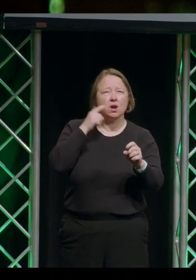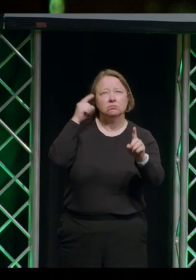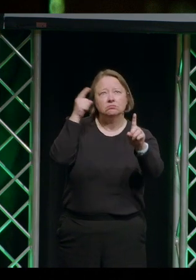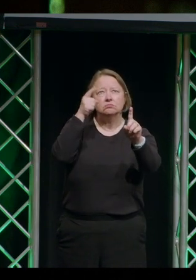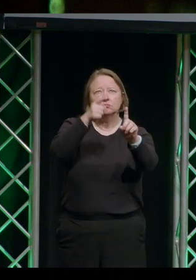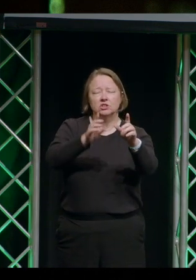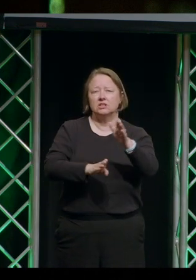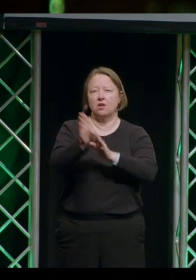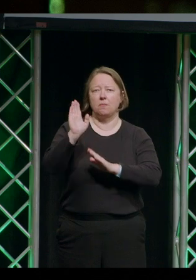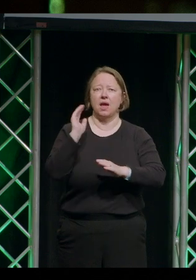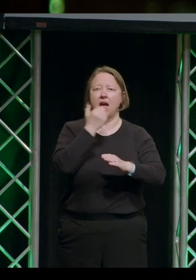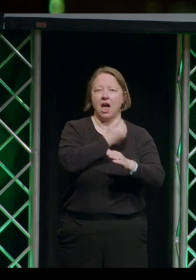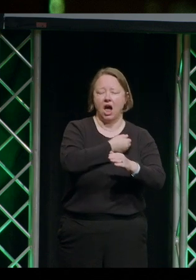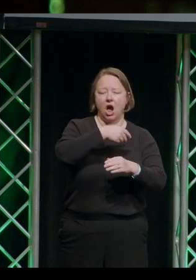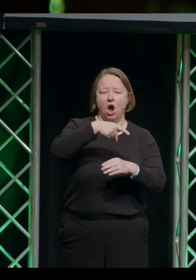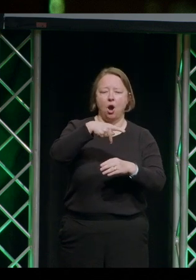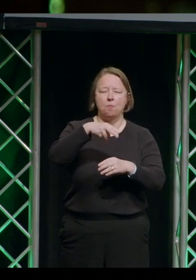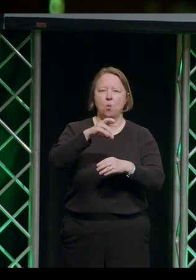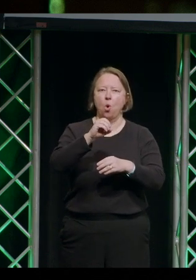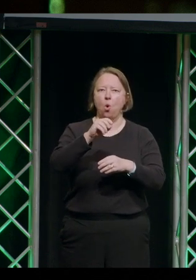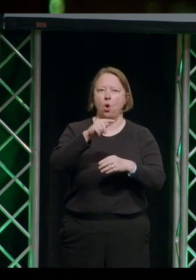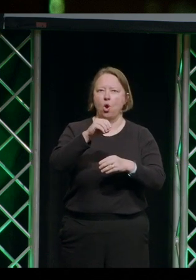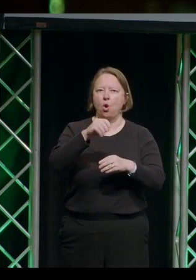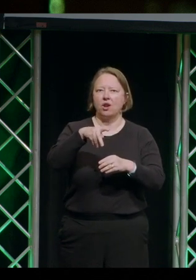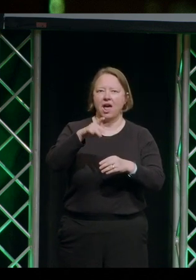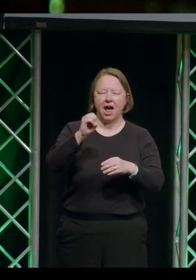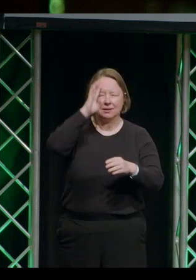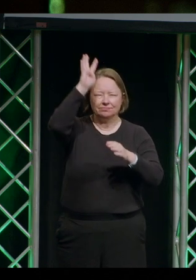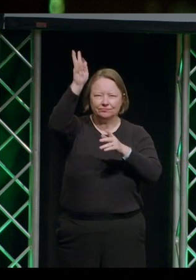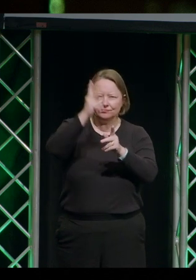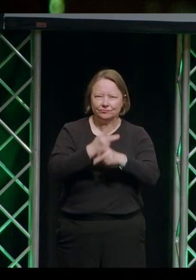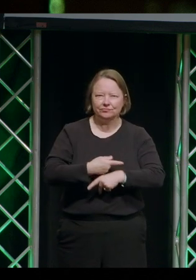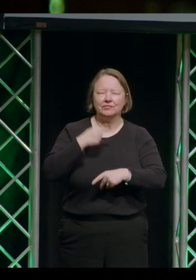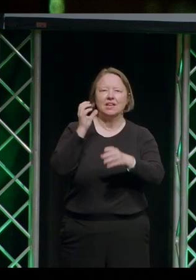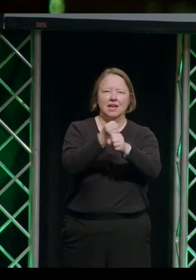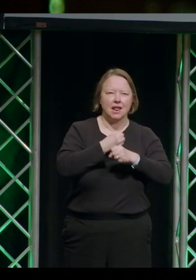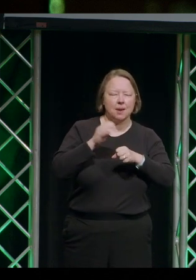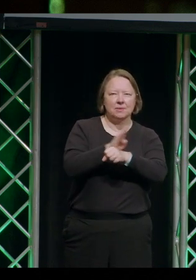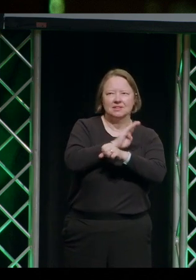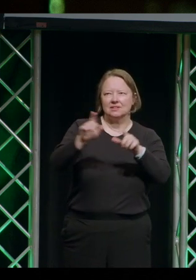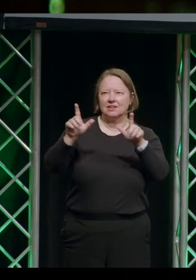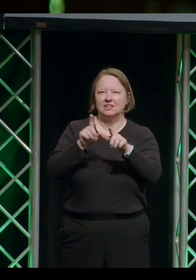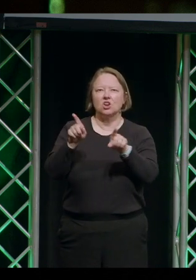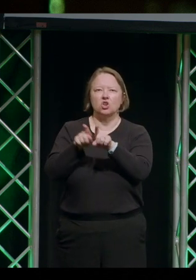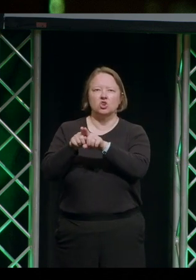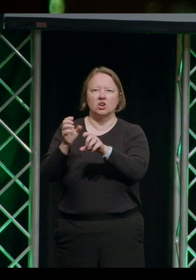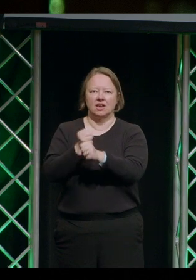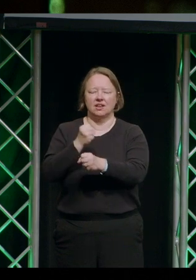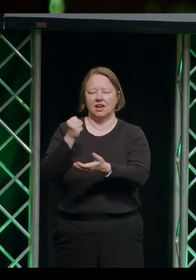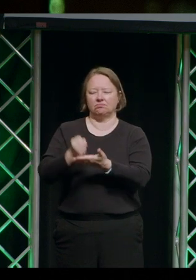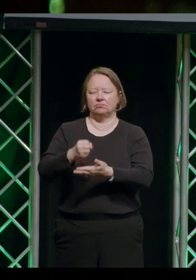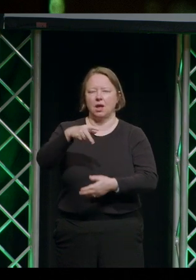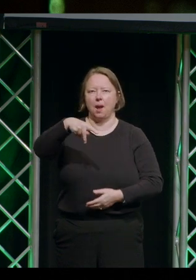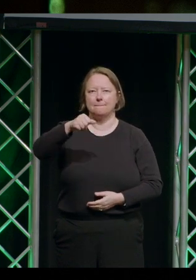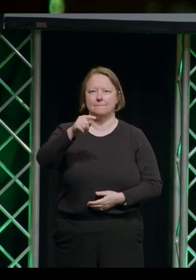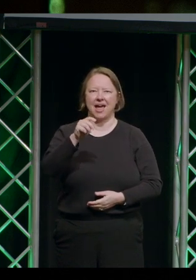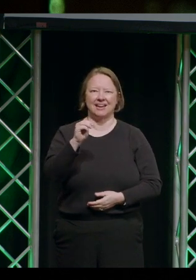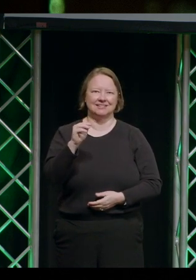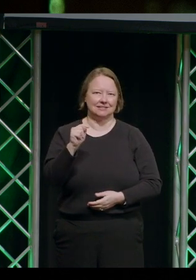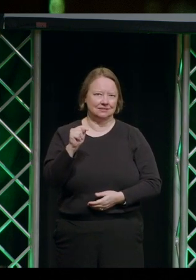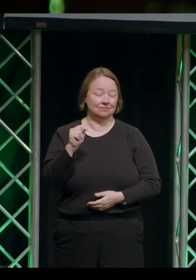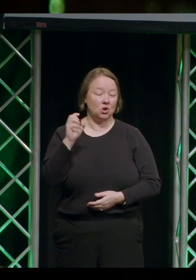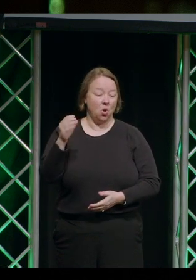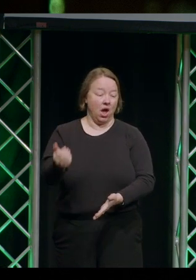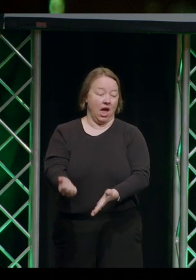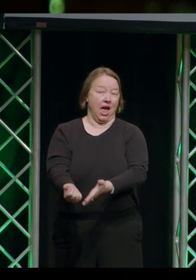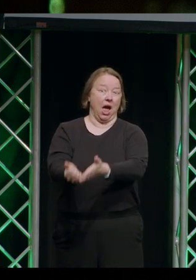developing our prototype, garnering funding, and getting a business license as well as a patent. So,